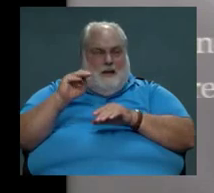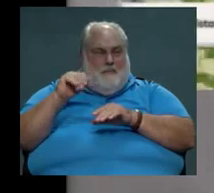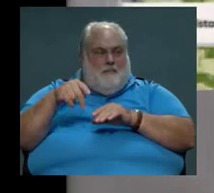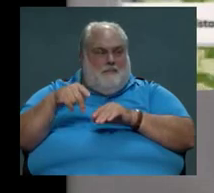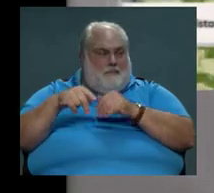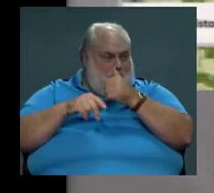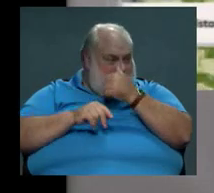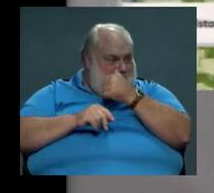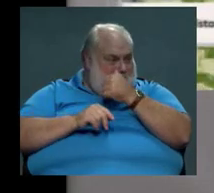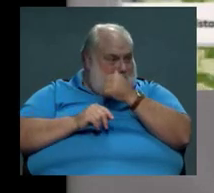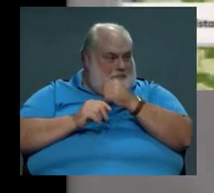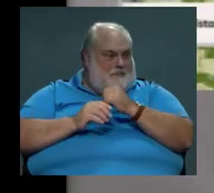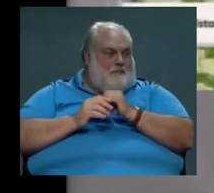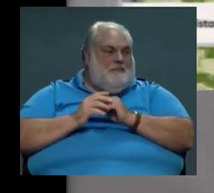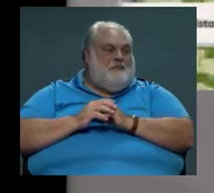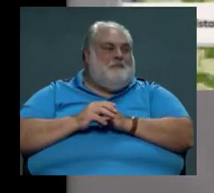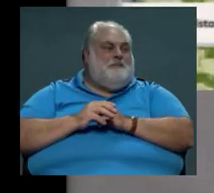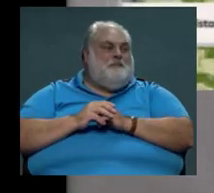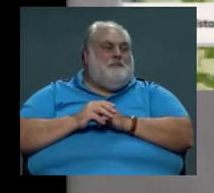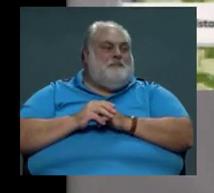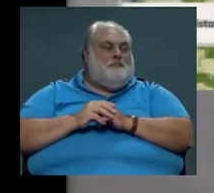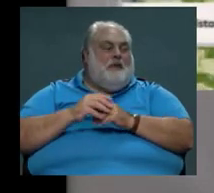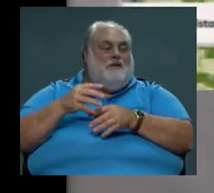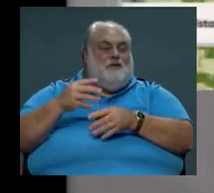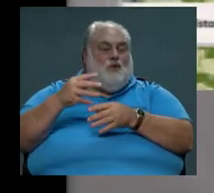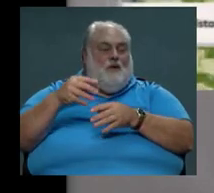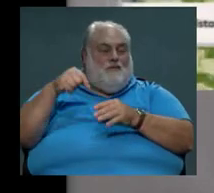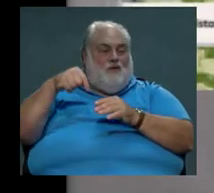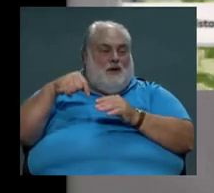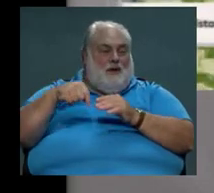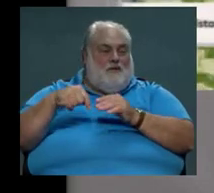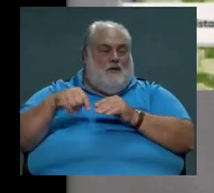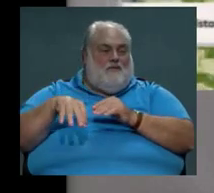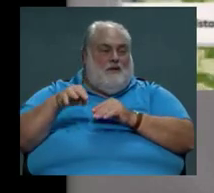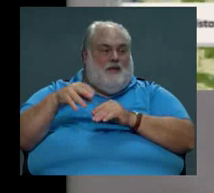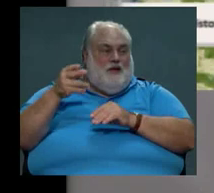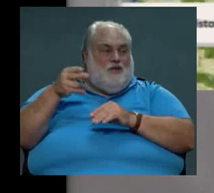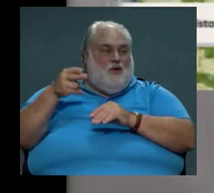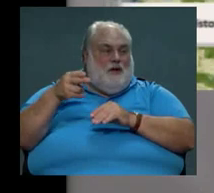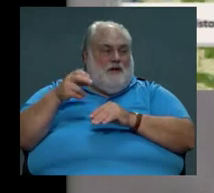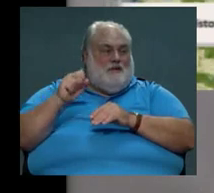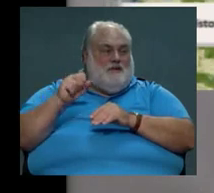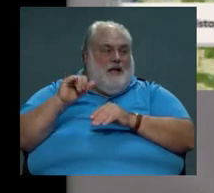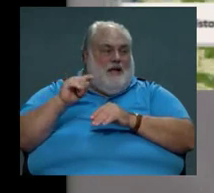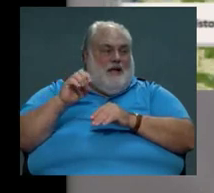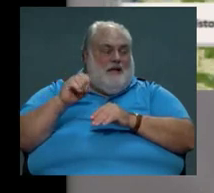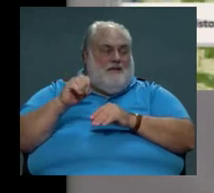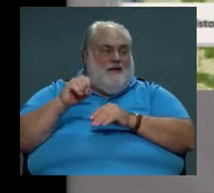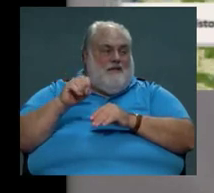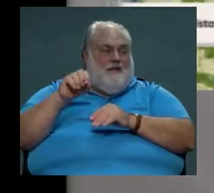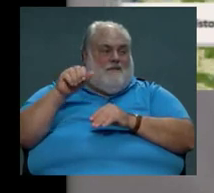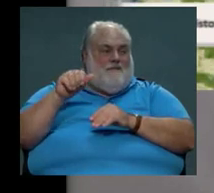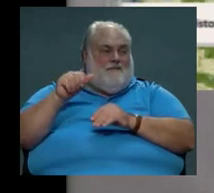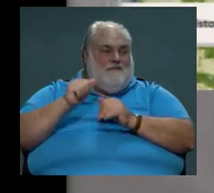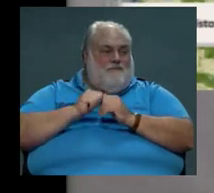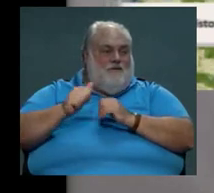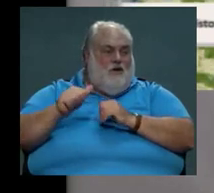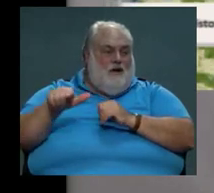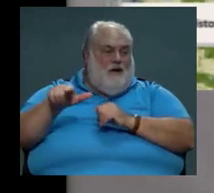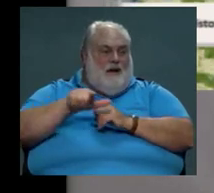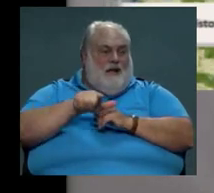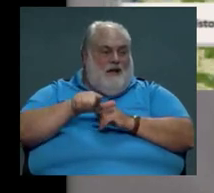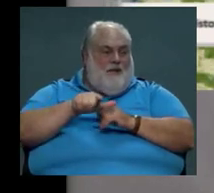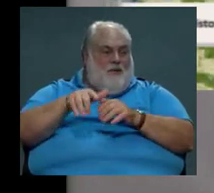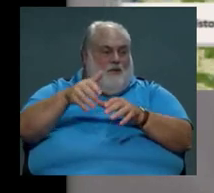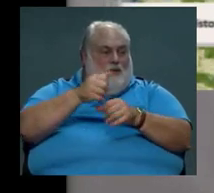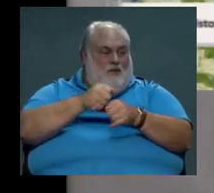please. If you scroll down far enough, you'll see the Historic Sites app, the one on the very far left. That's the one that we won